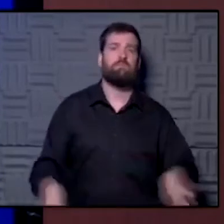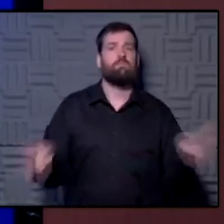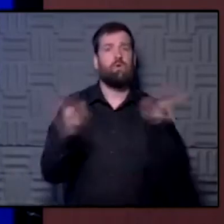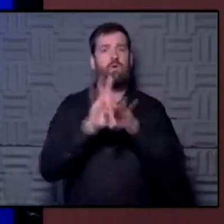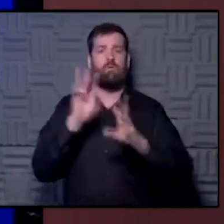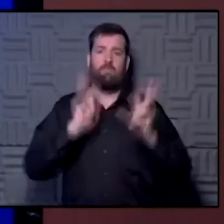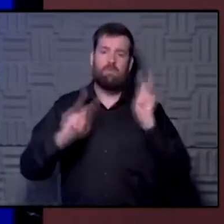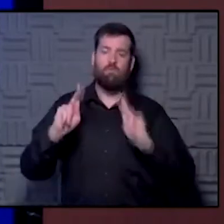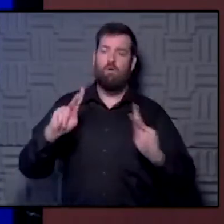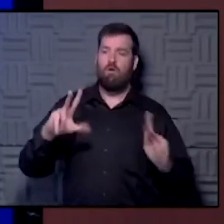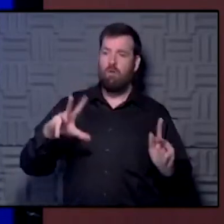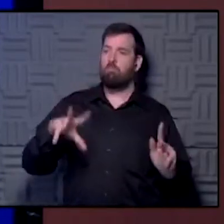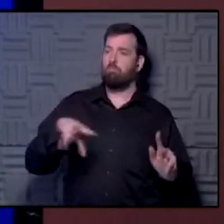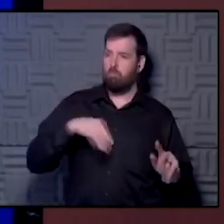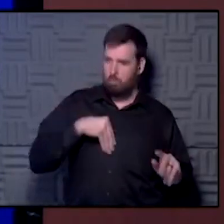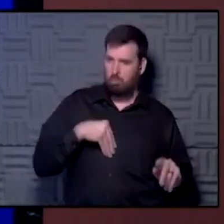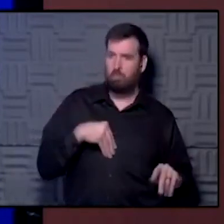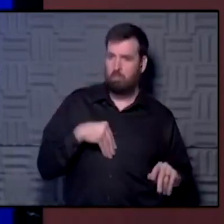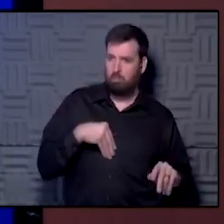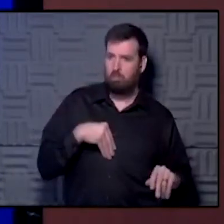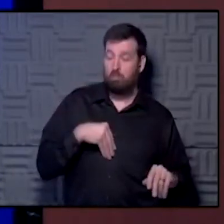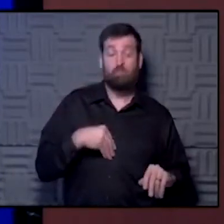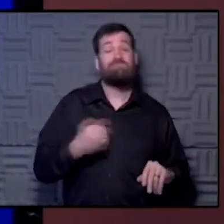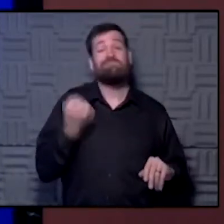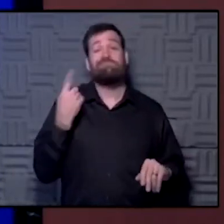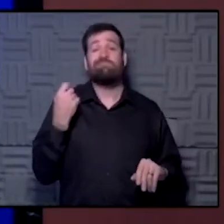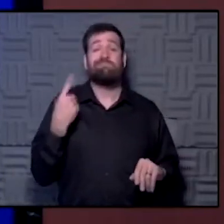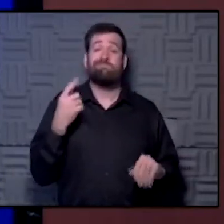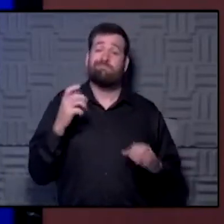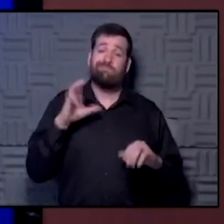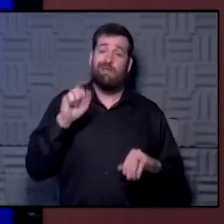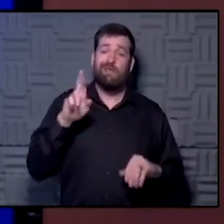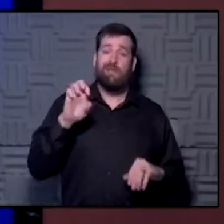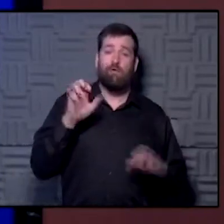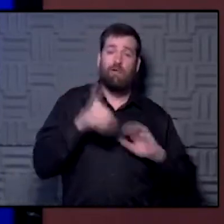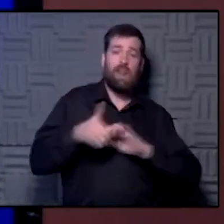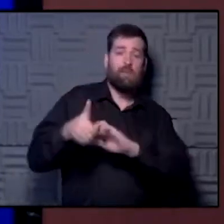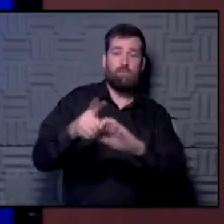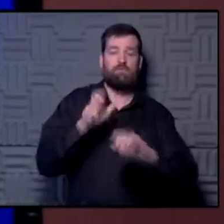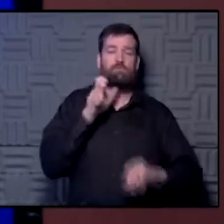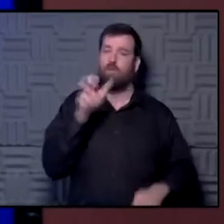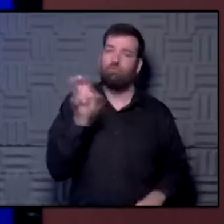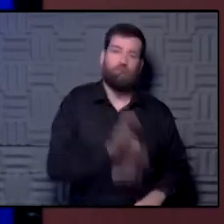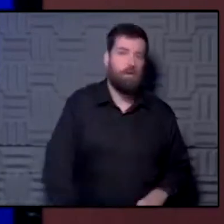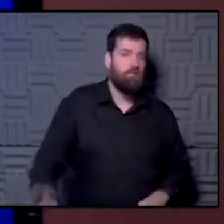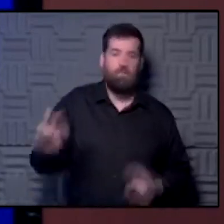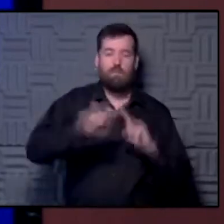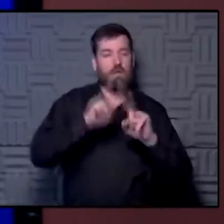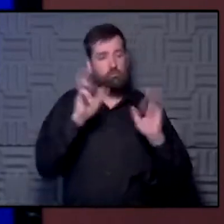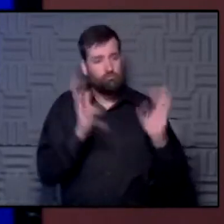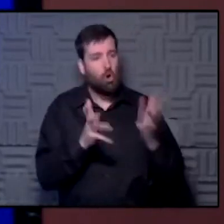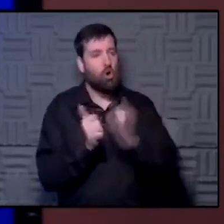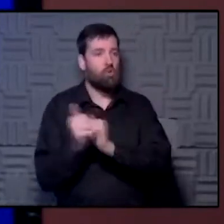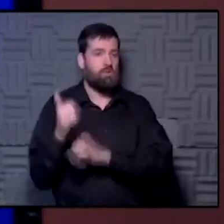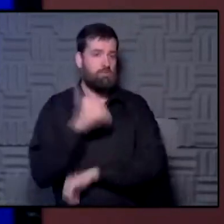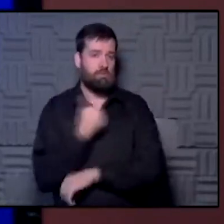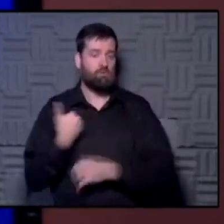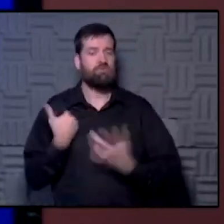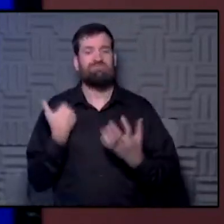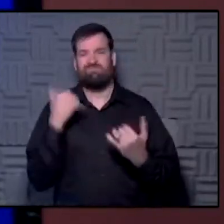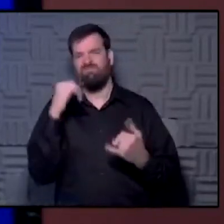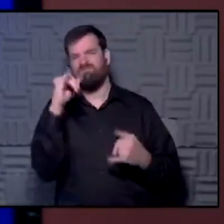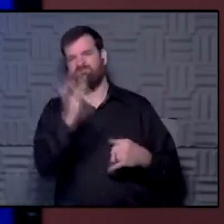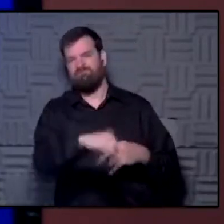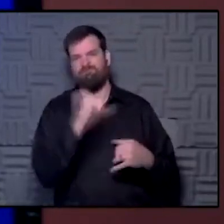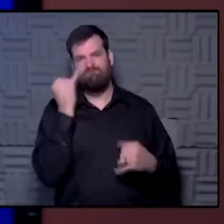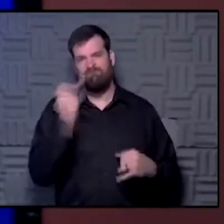people are heeding that call. Yeah. We are certainly not traveling as a Care Collaborative team right now, but as we talk with our members, we're hearing a lot of that sort of sentiment